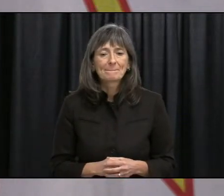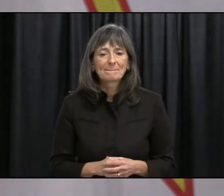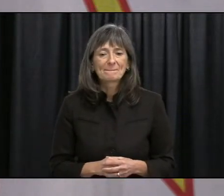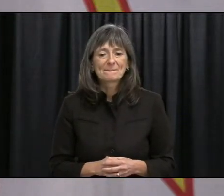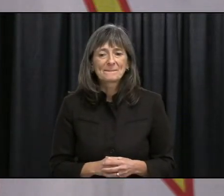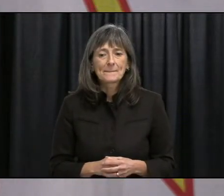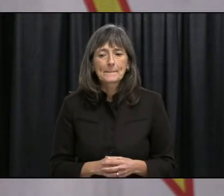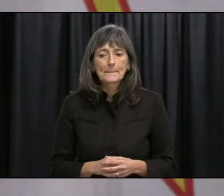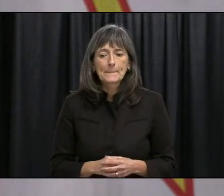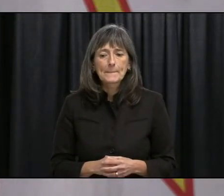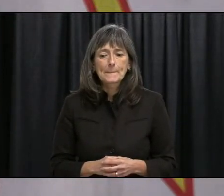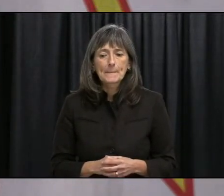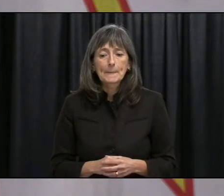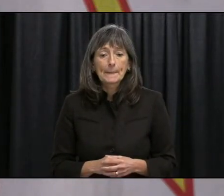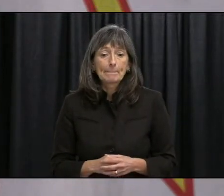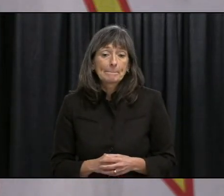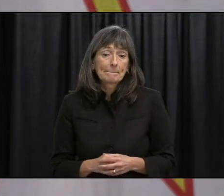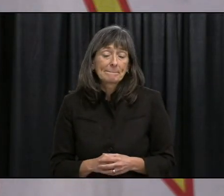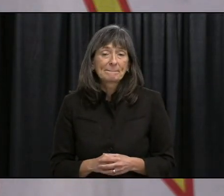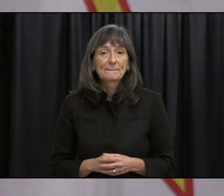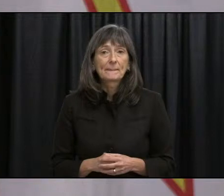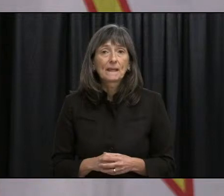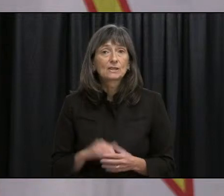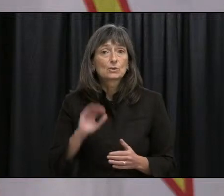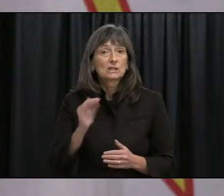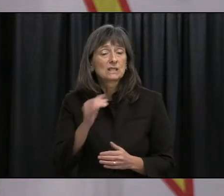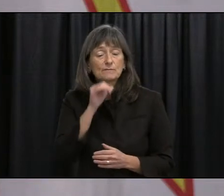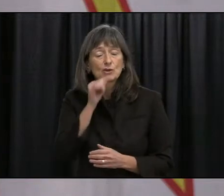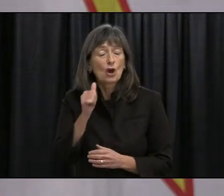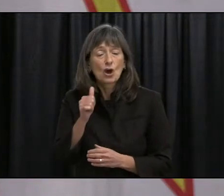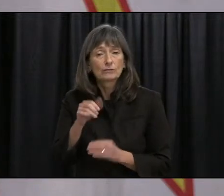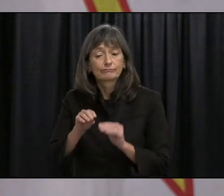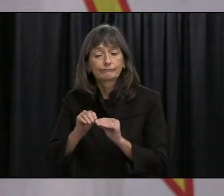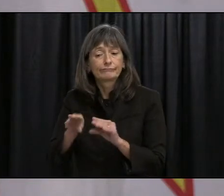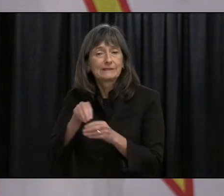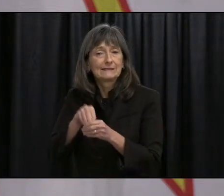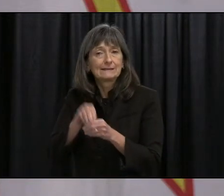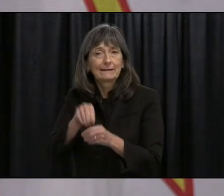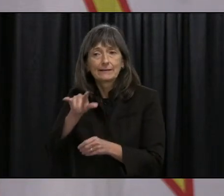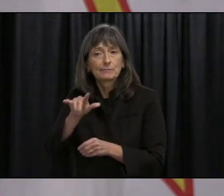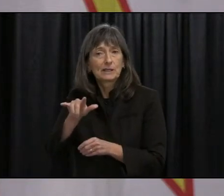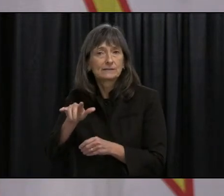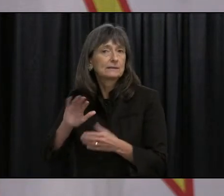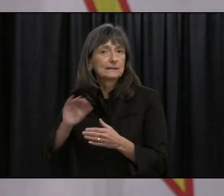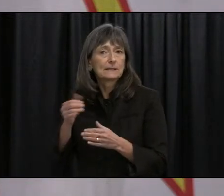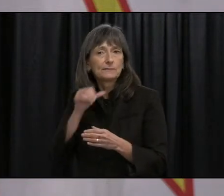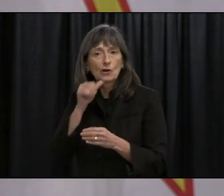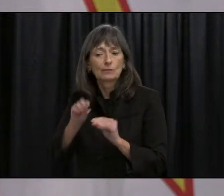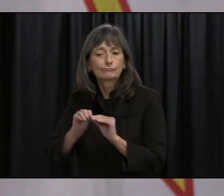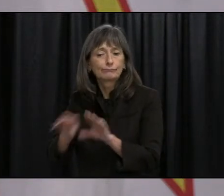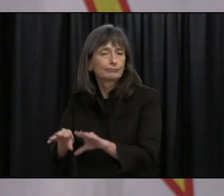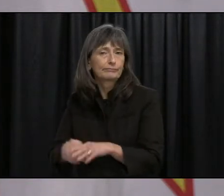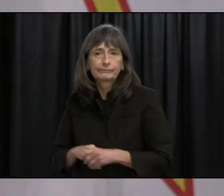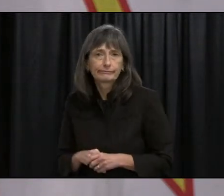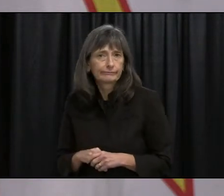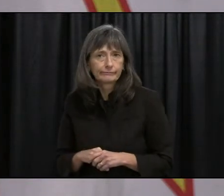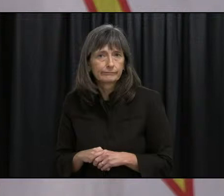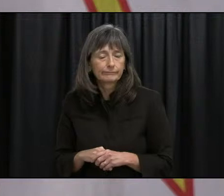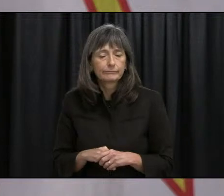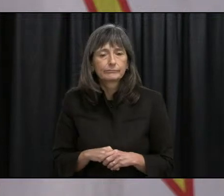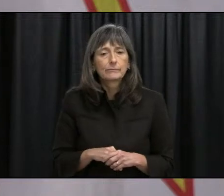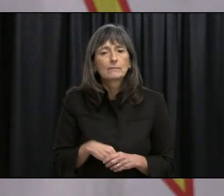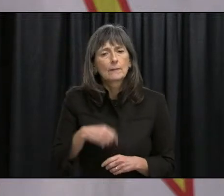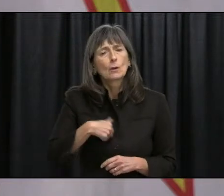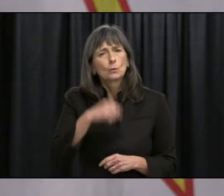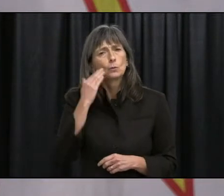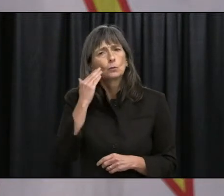we are aware of. So it does not appear that that's the case here. We know that, in general, the risk is